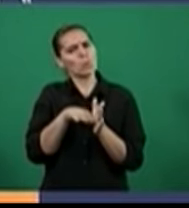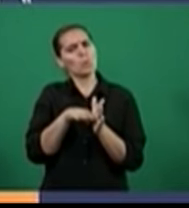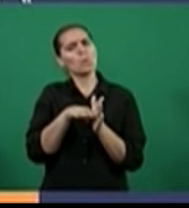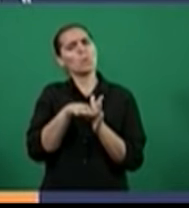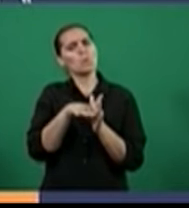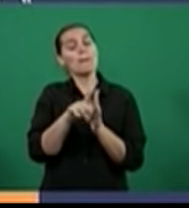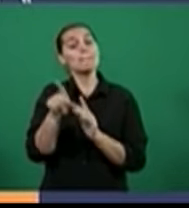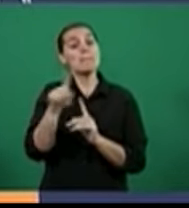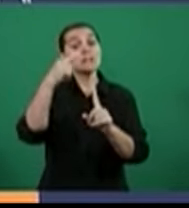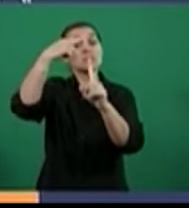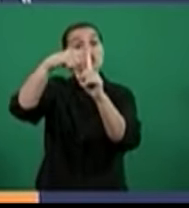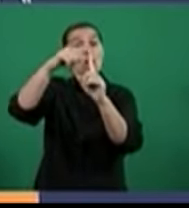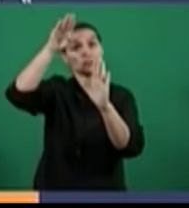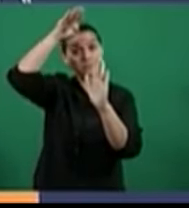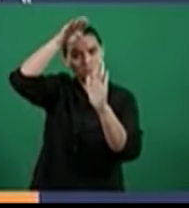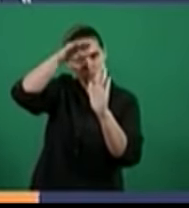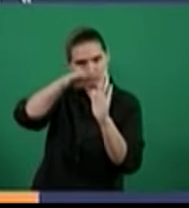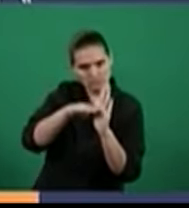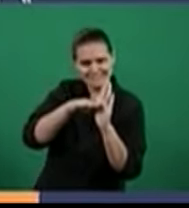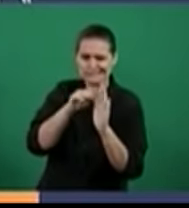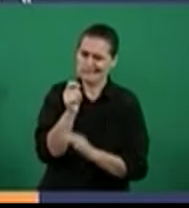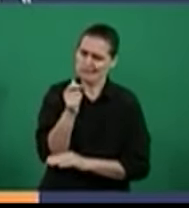to target has been slow.